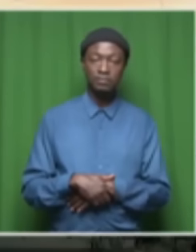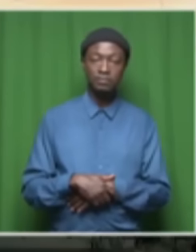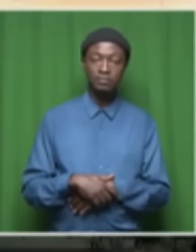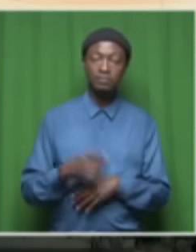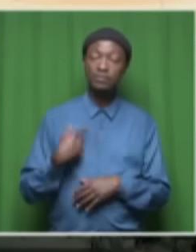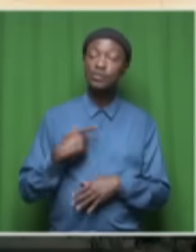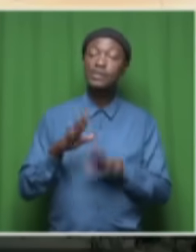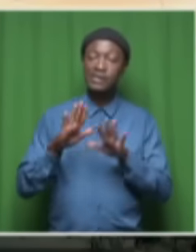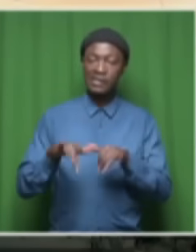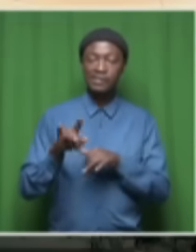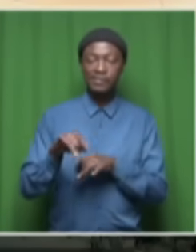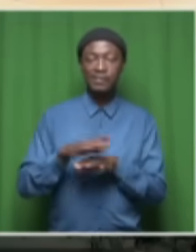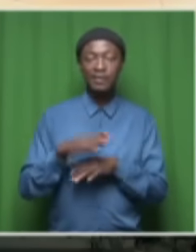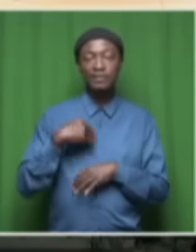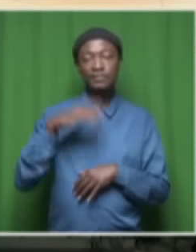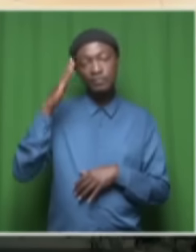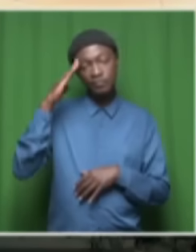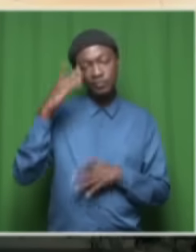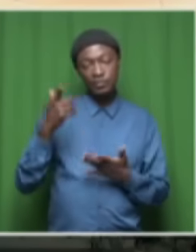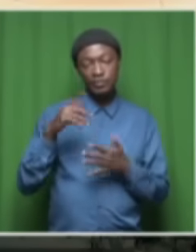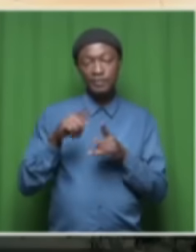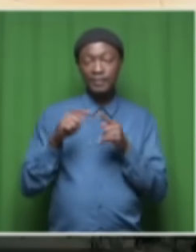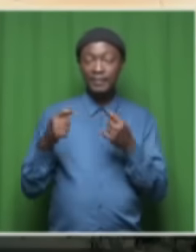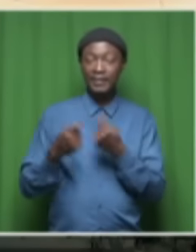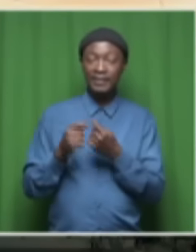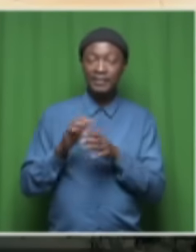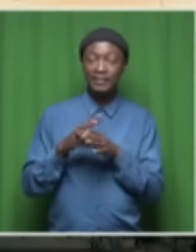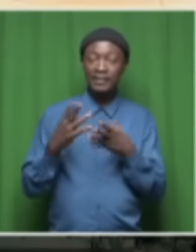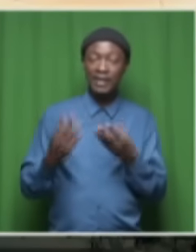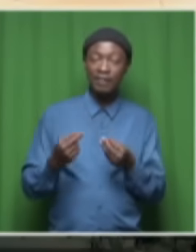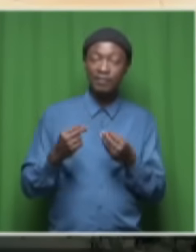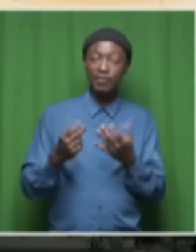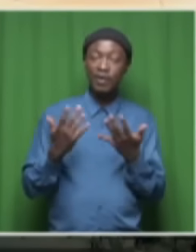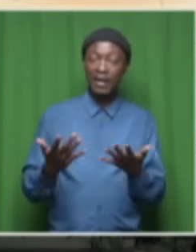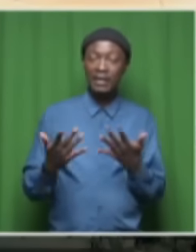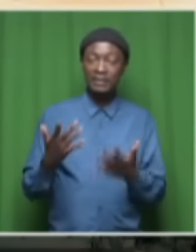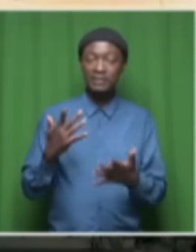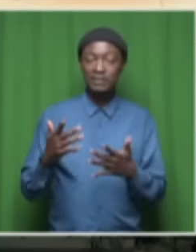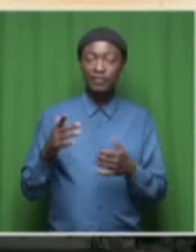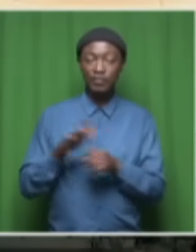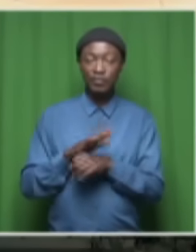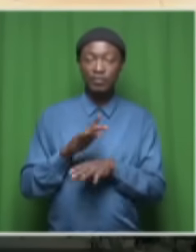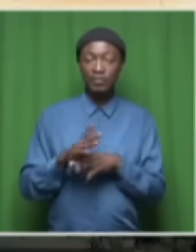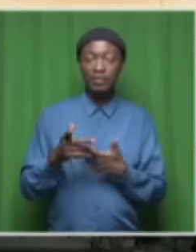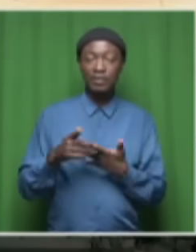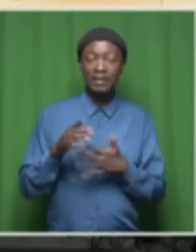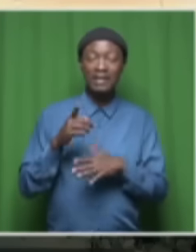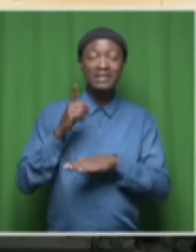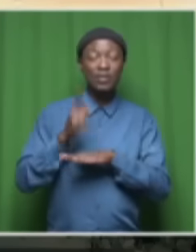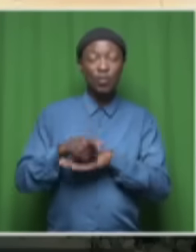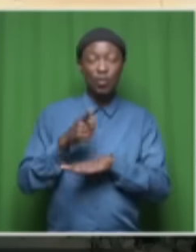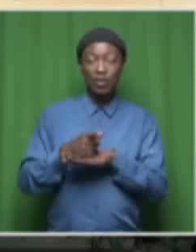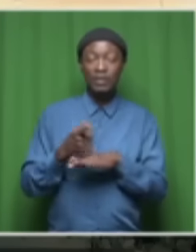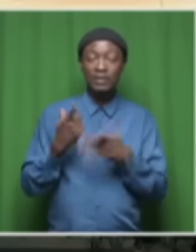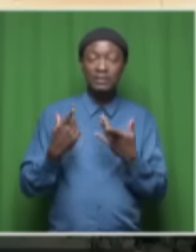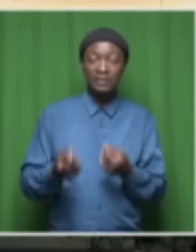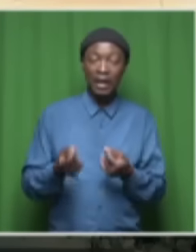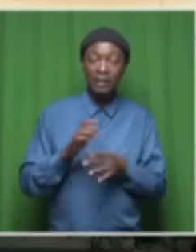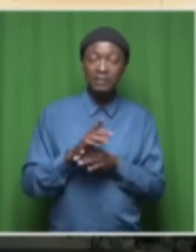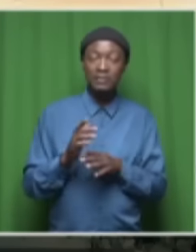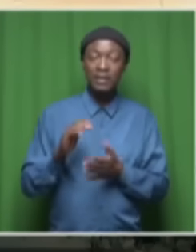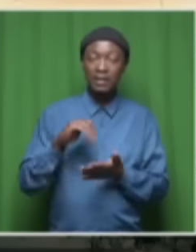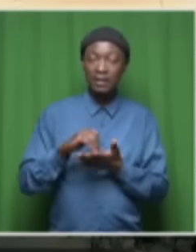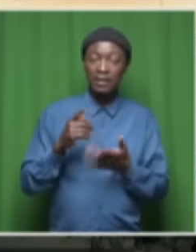it there. We know that you, imagine, and the team have got your hands full over the warning. I think does come to sort